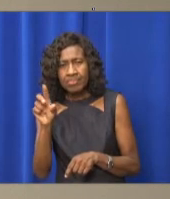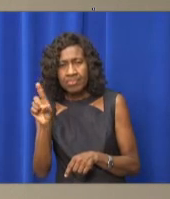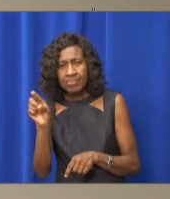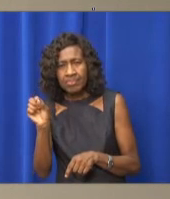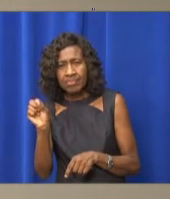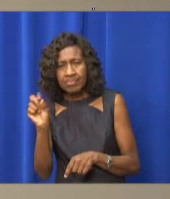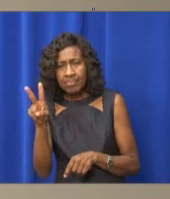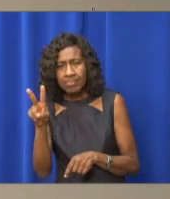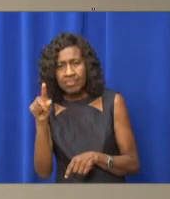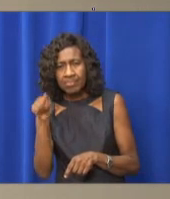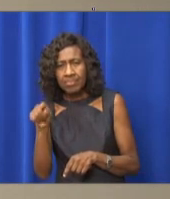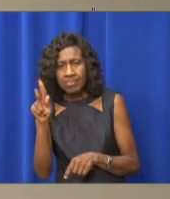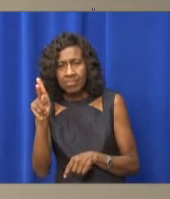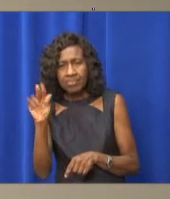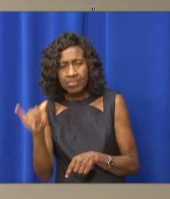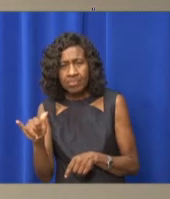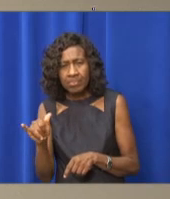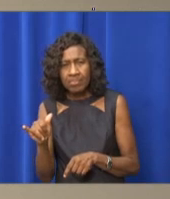www.dhrs.gov.ky. That's